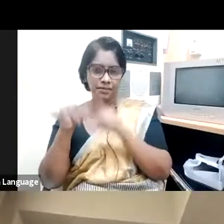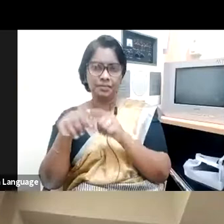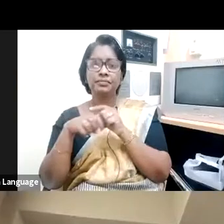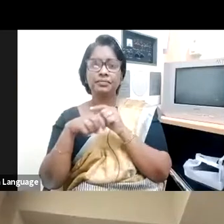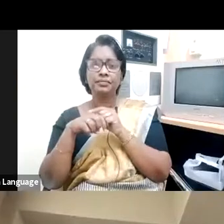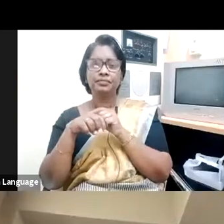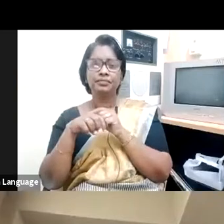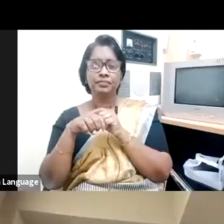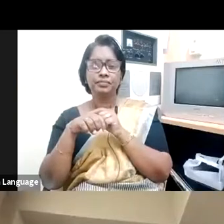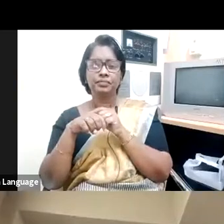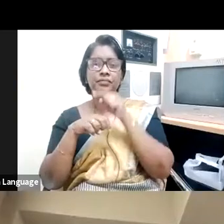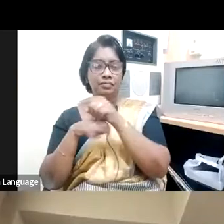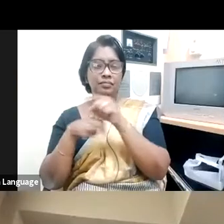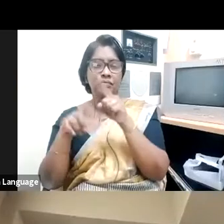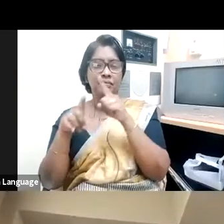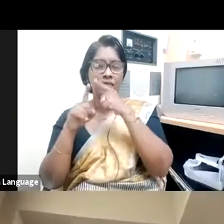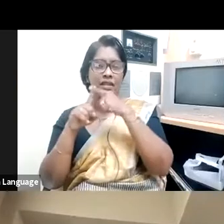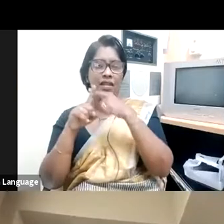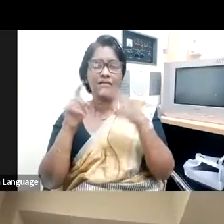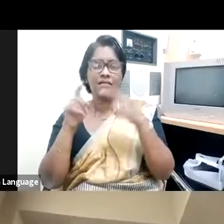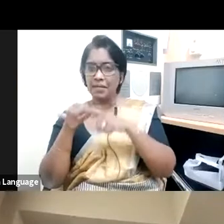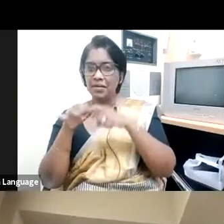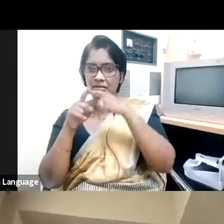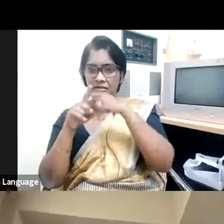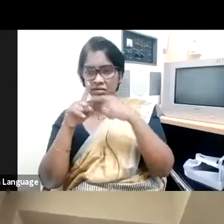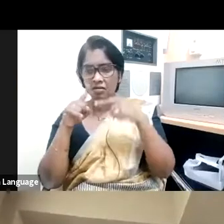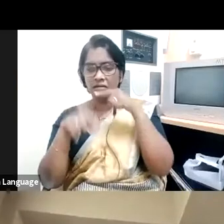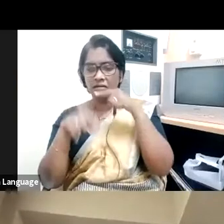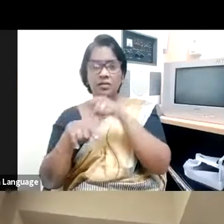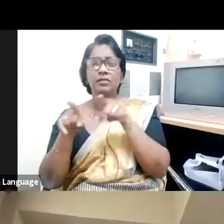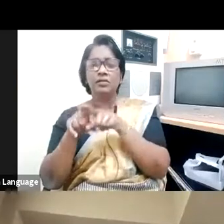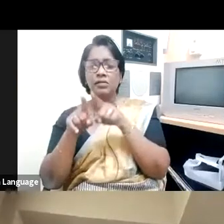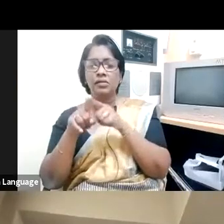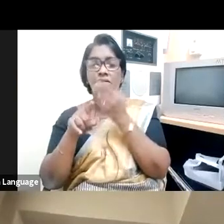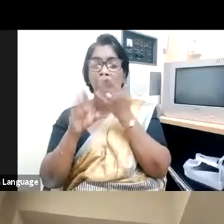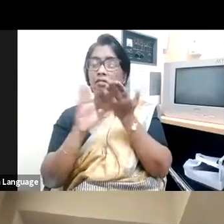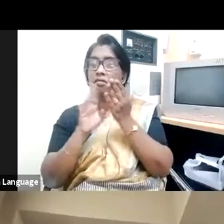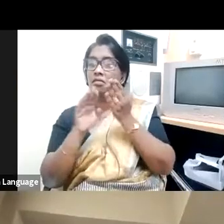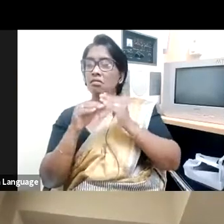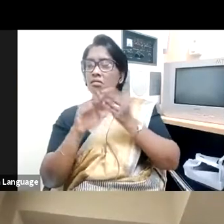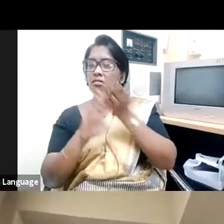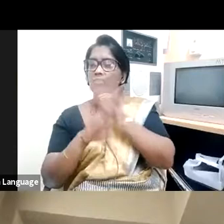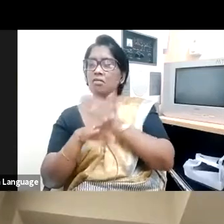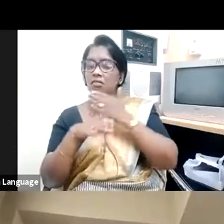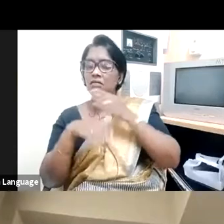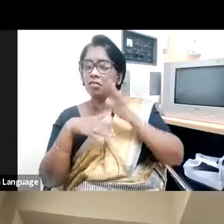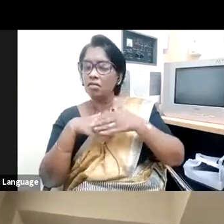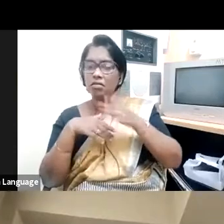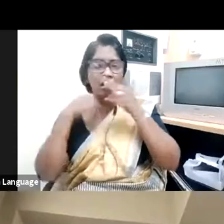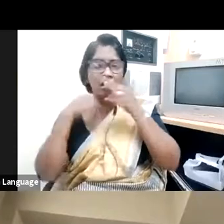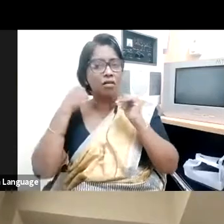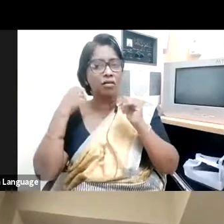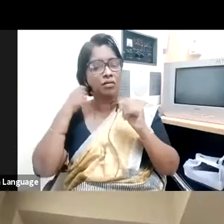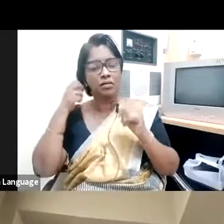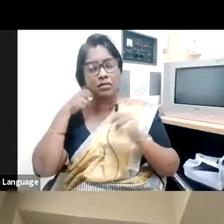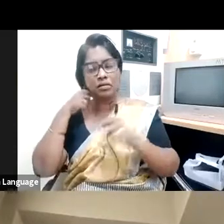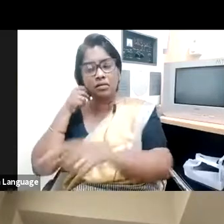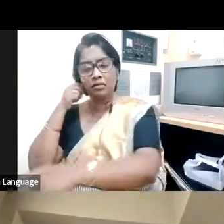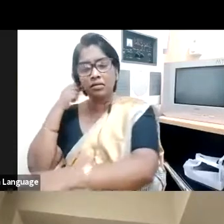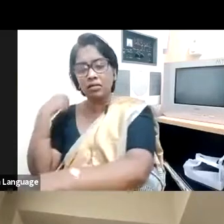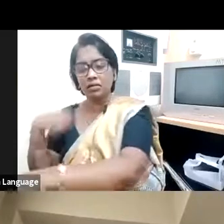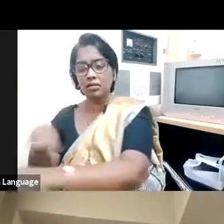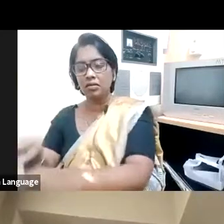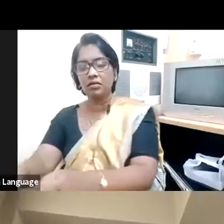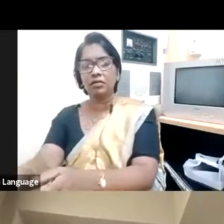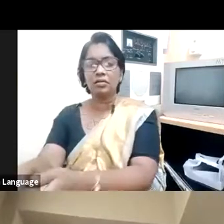like, lessons here as well. What would you do? Is there anything in reflection, in hindsight, that you would do better or change? And also linked to